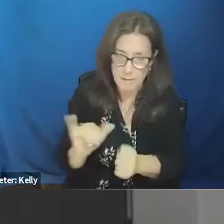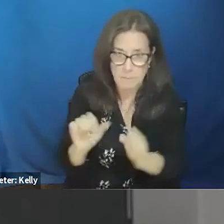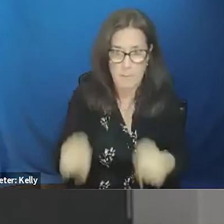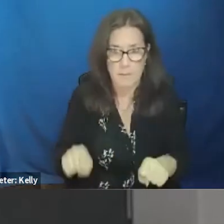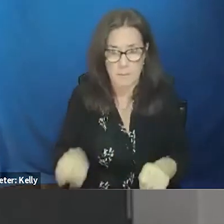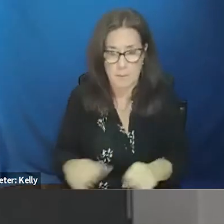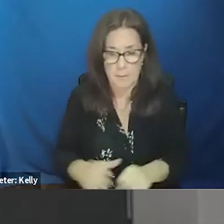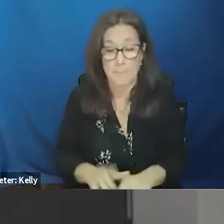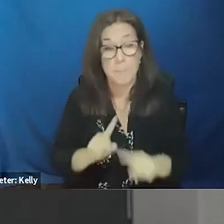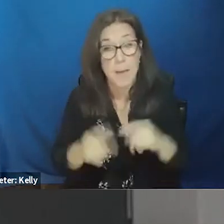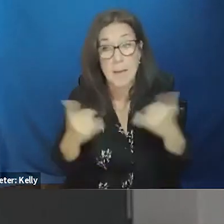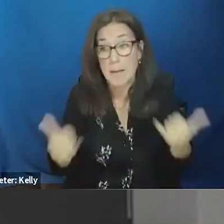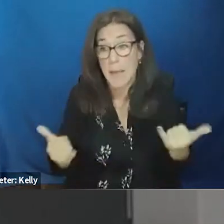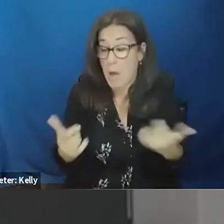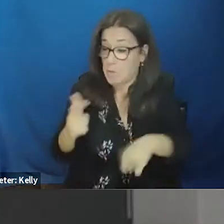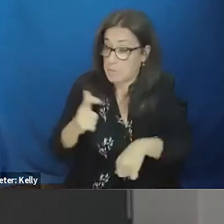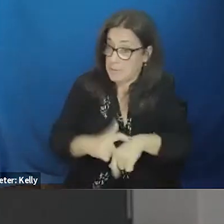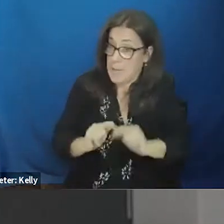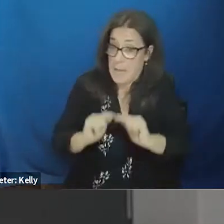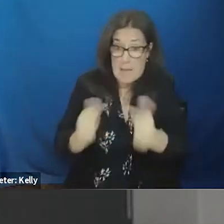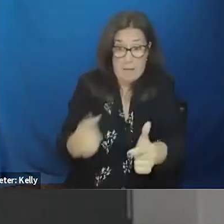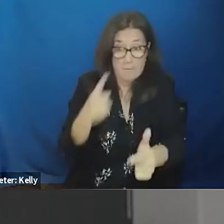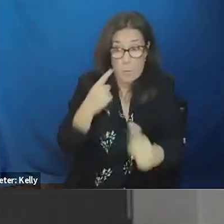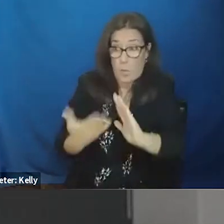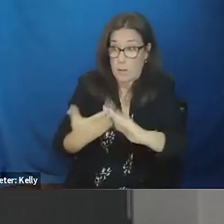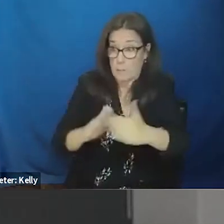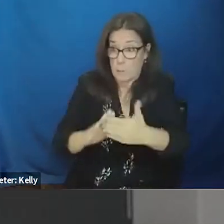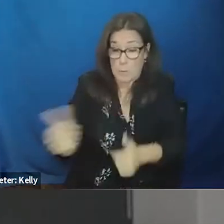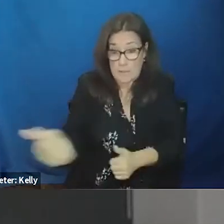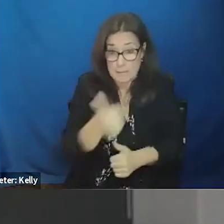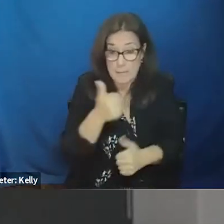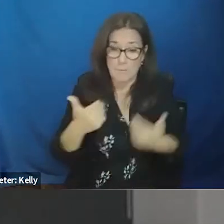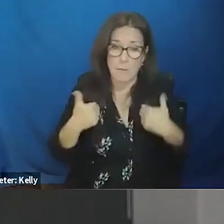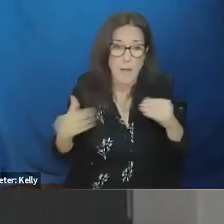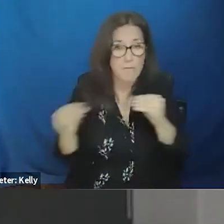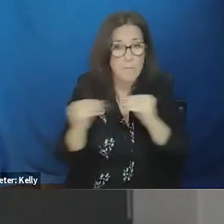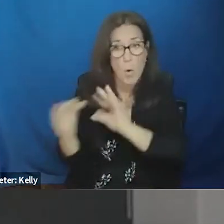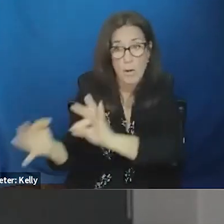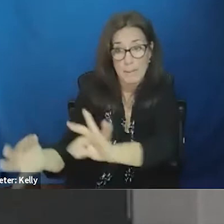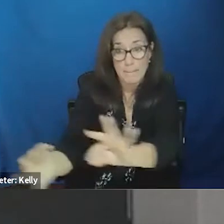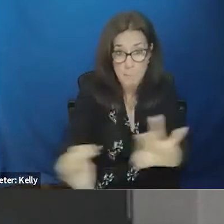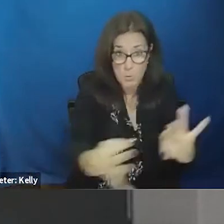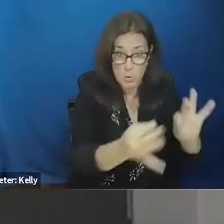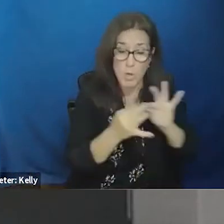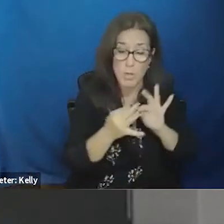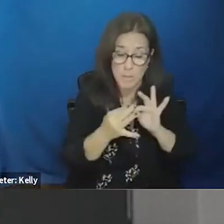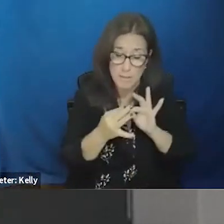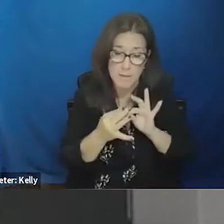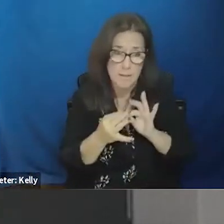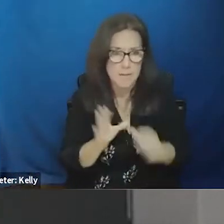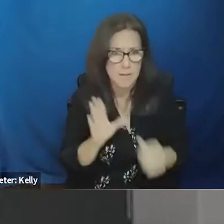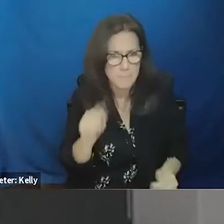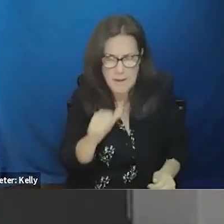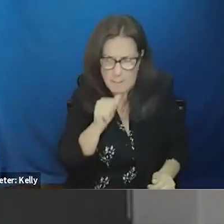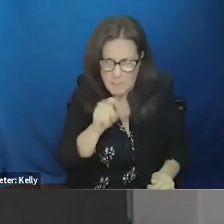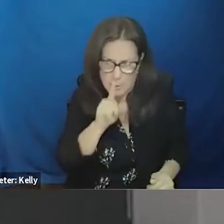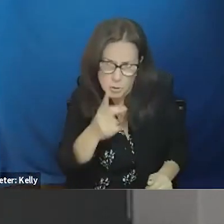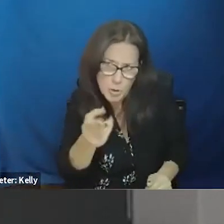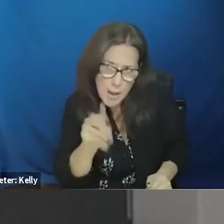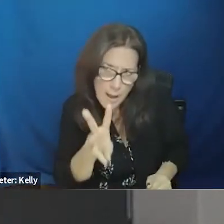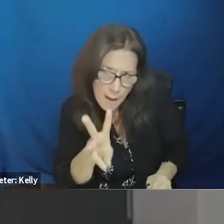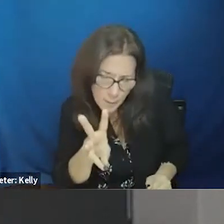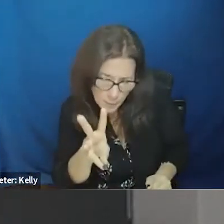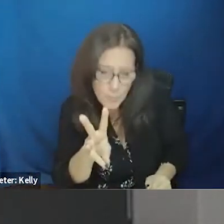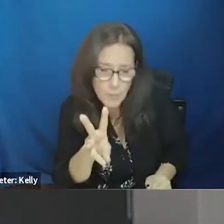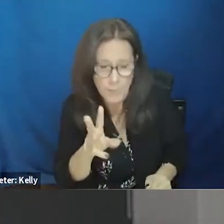now it's time for the community to have more input, but I'm not sure exactly how that could be handled. So maybe